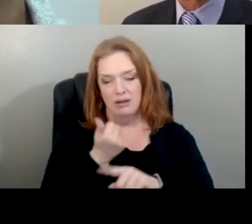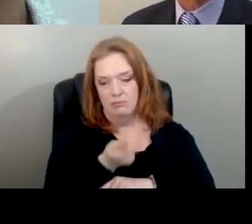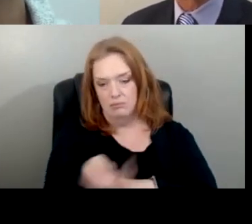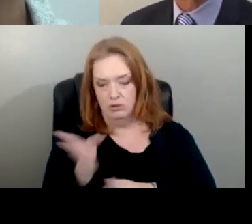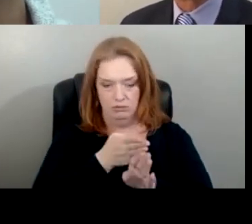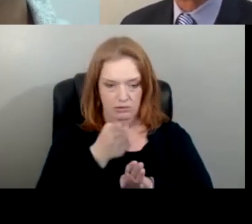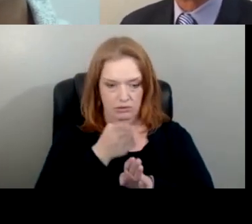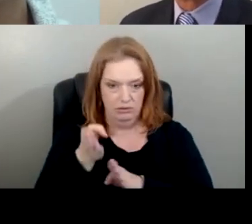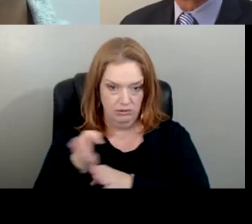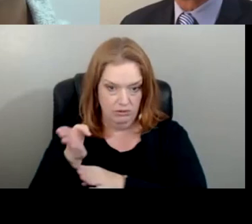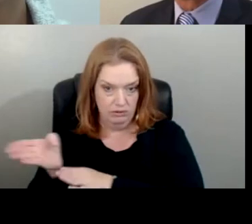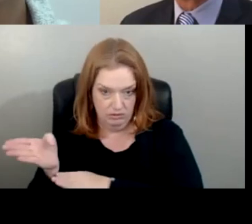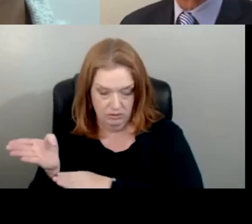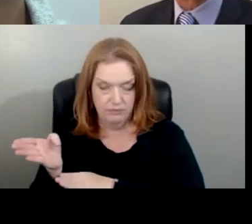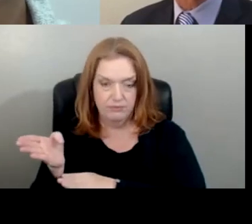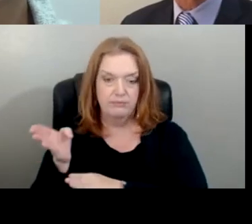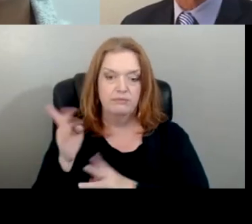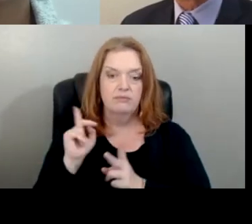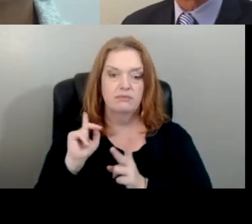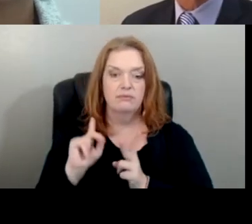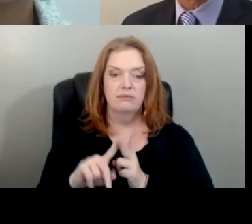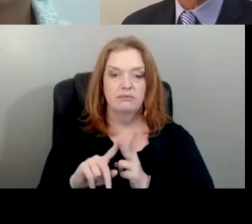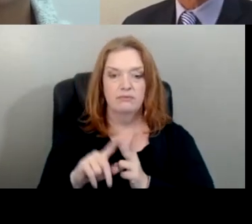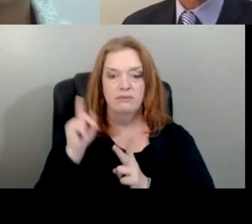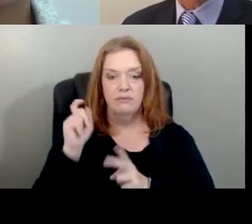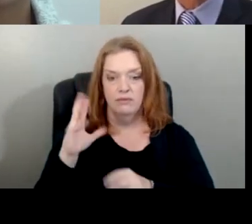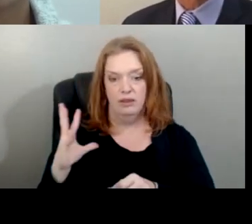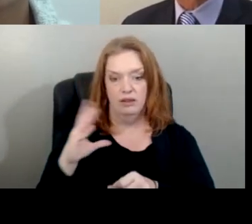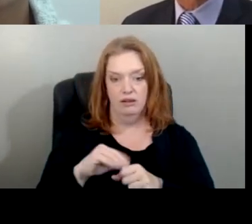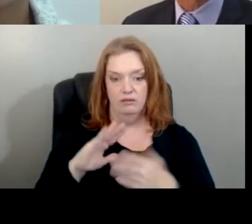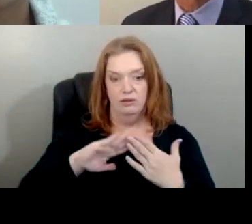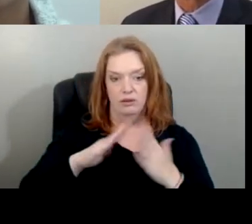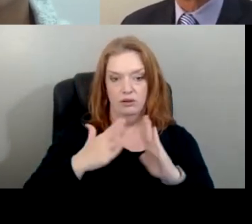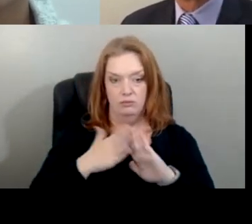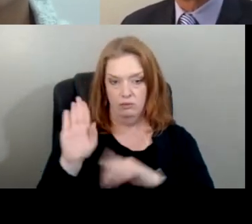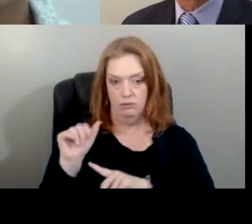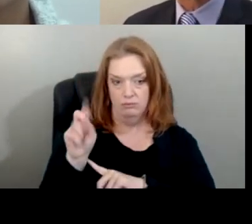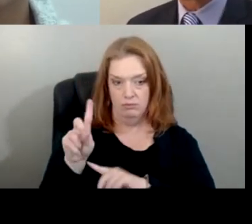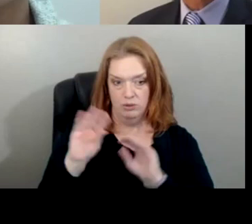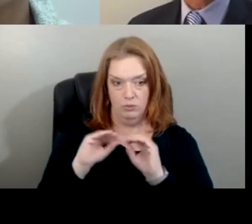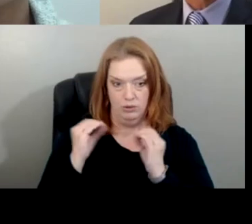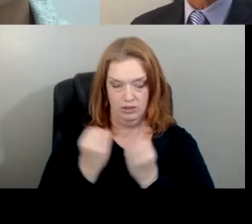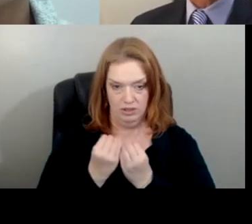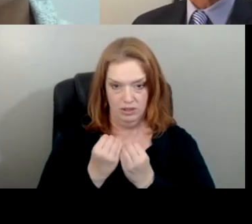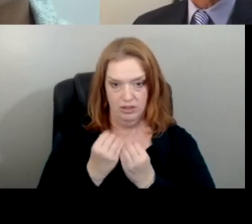in makeup. It needs to involve community-based organizations,